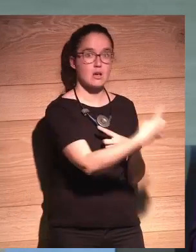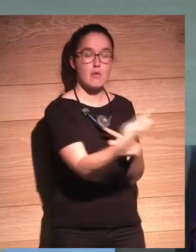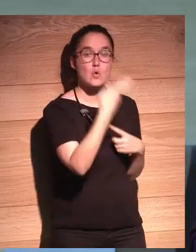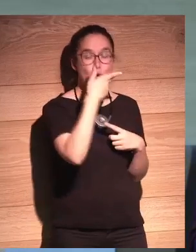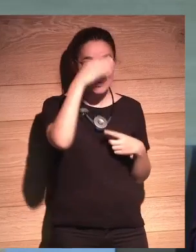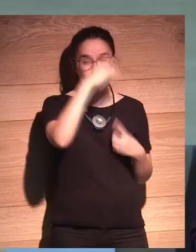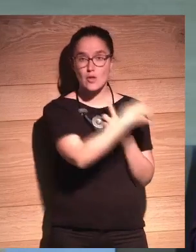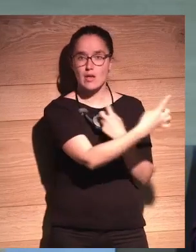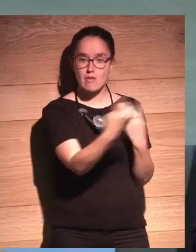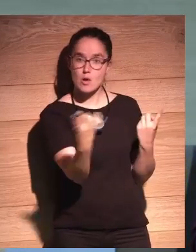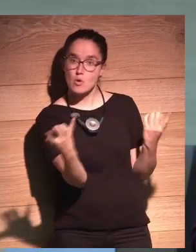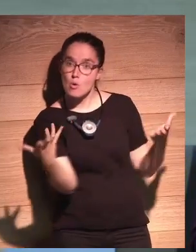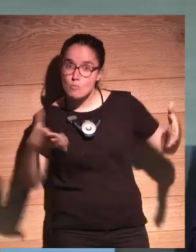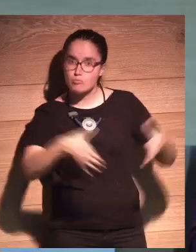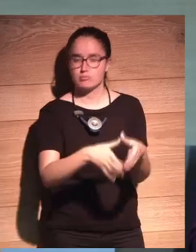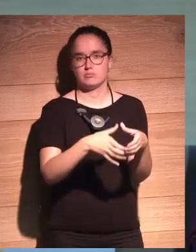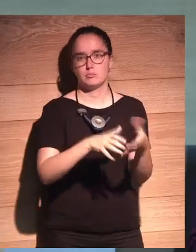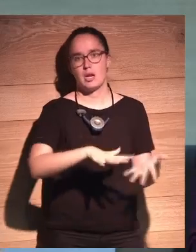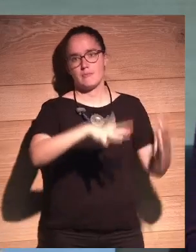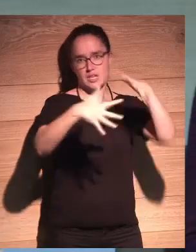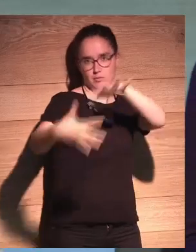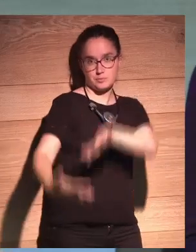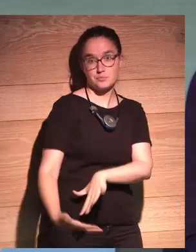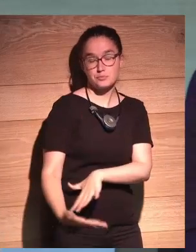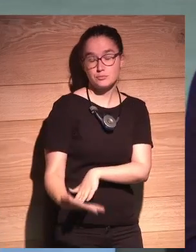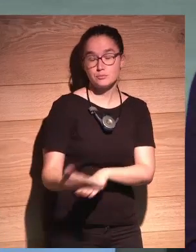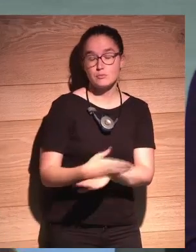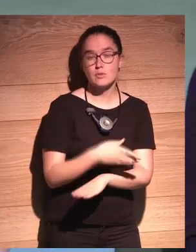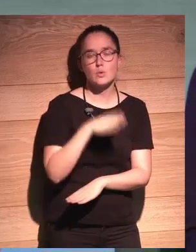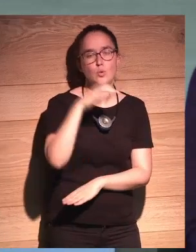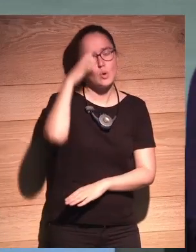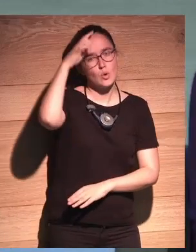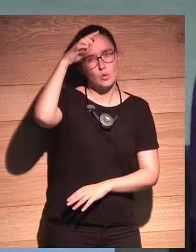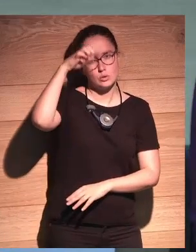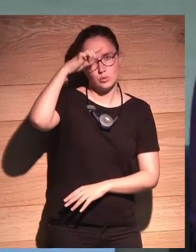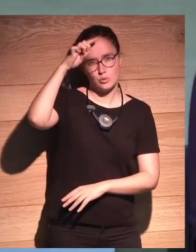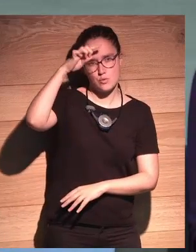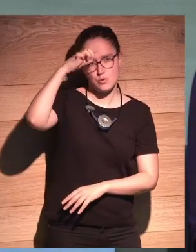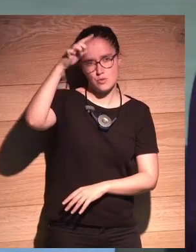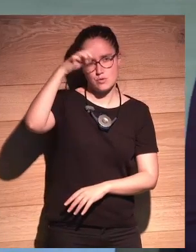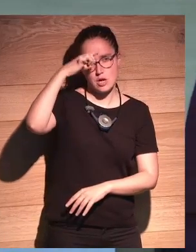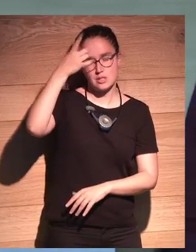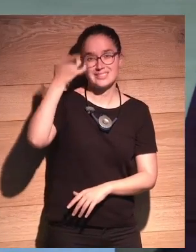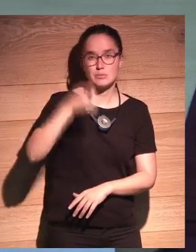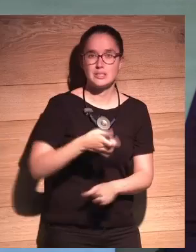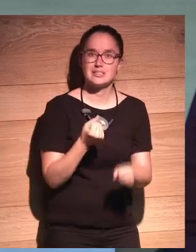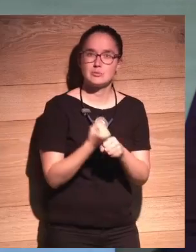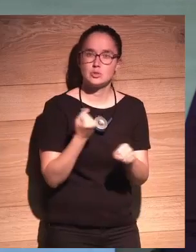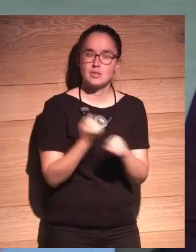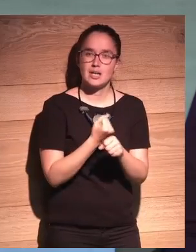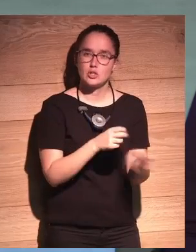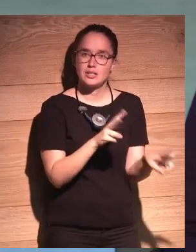creation, to be able to unite experiences, works, etc. From